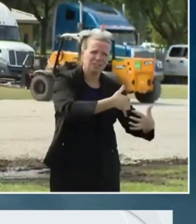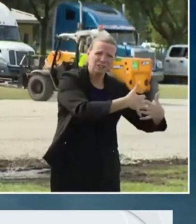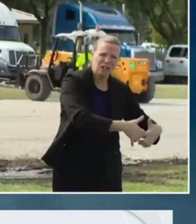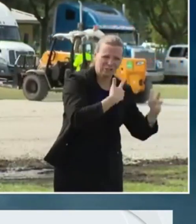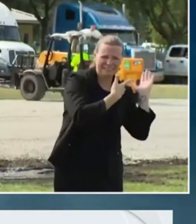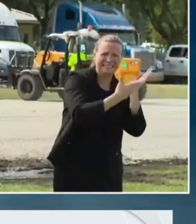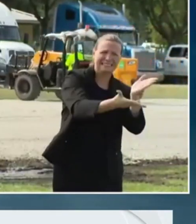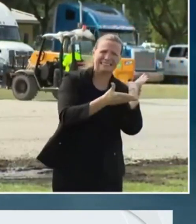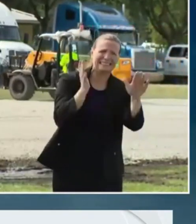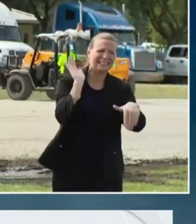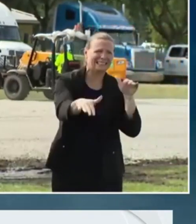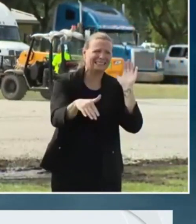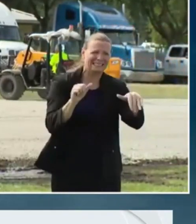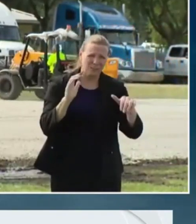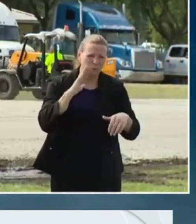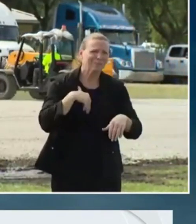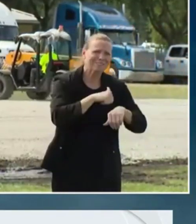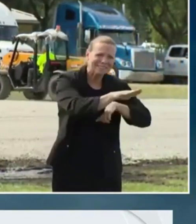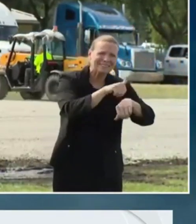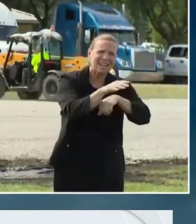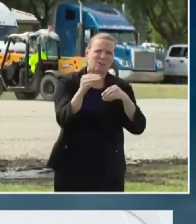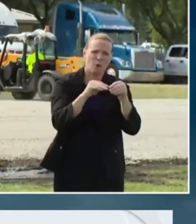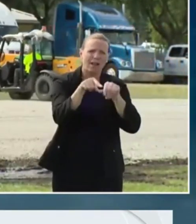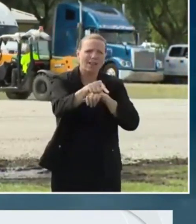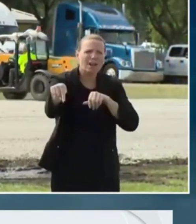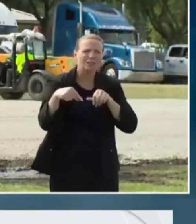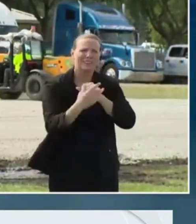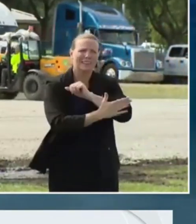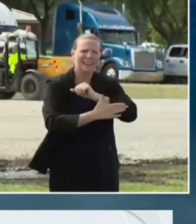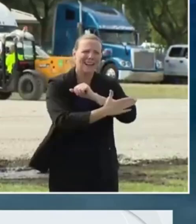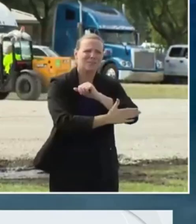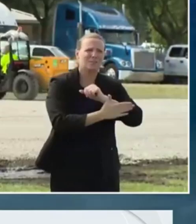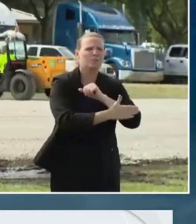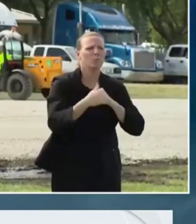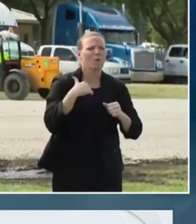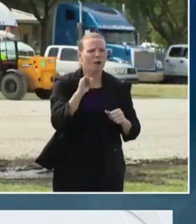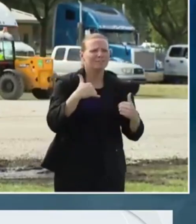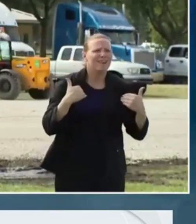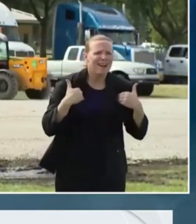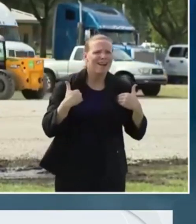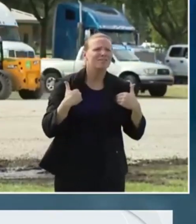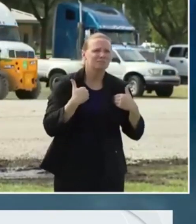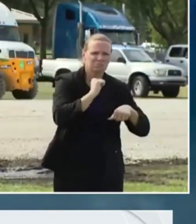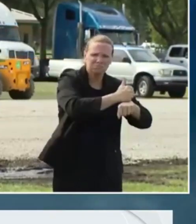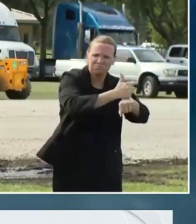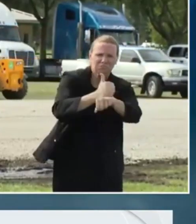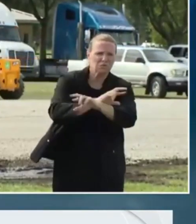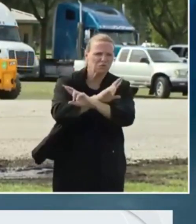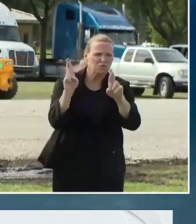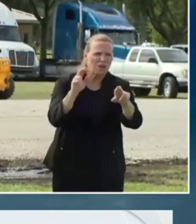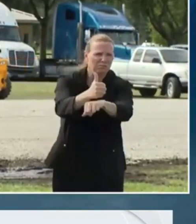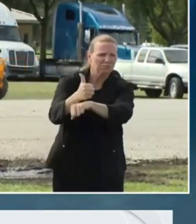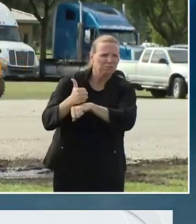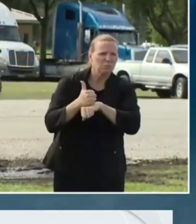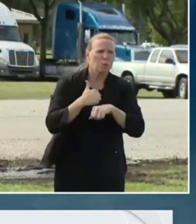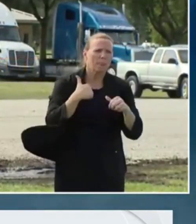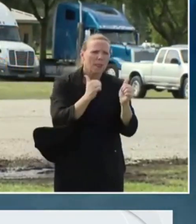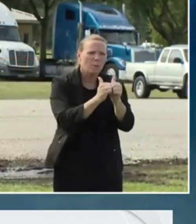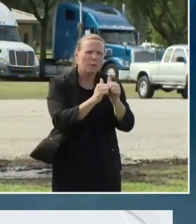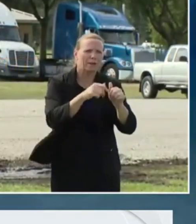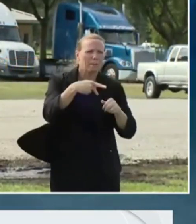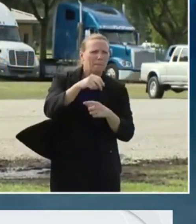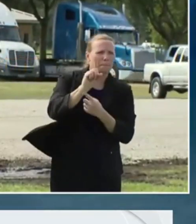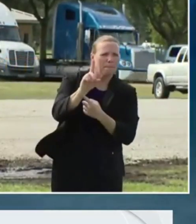being resourced to the counties. And then, of course, we also have staging areas that we'll do with our pods once the storm